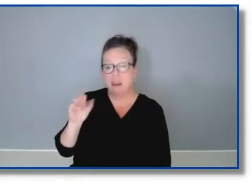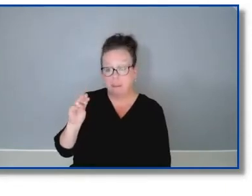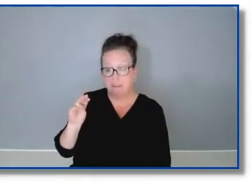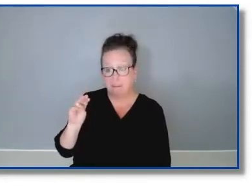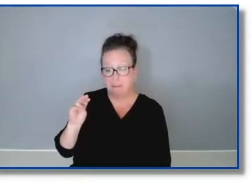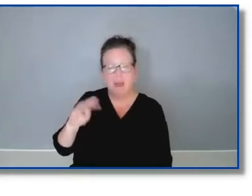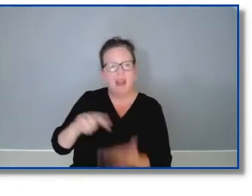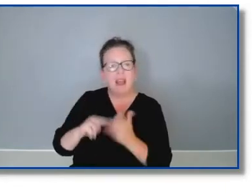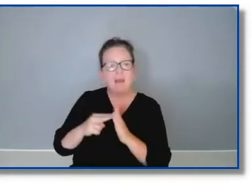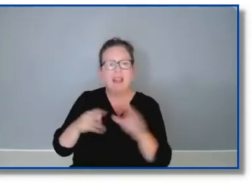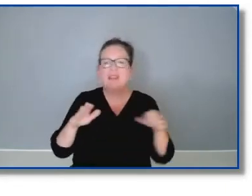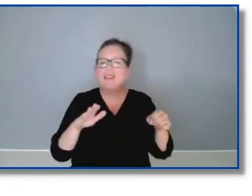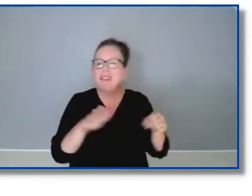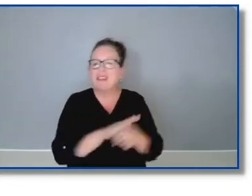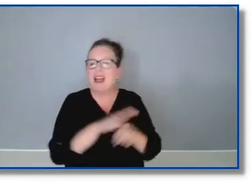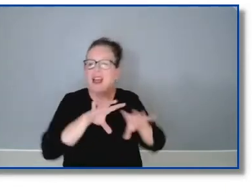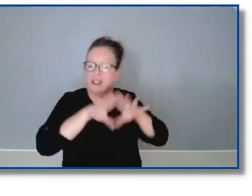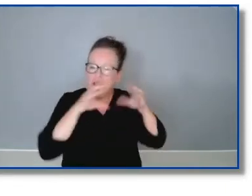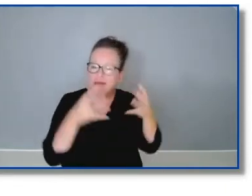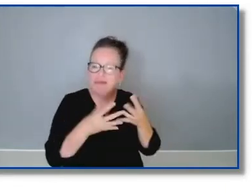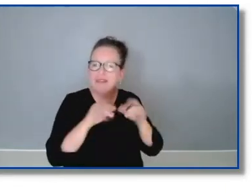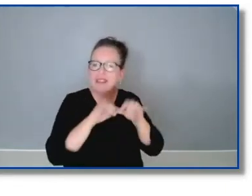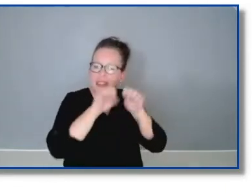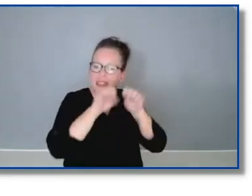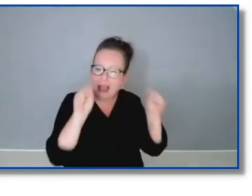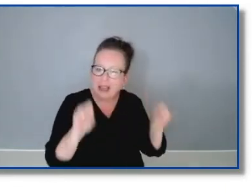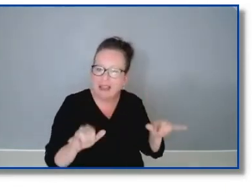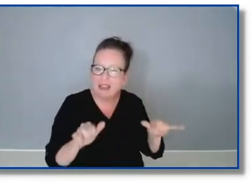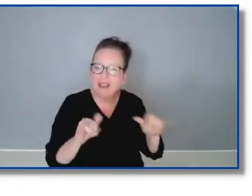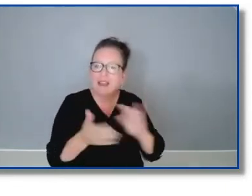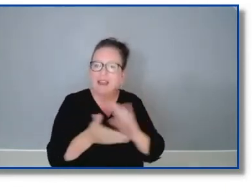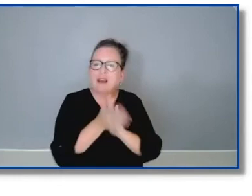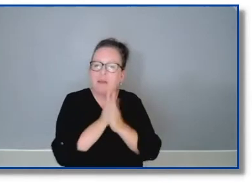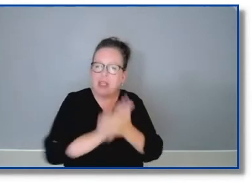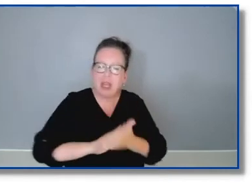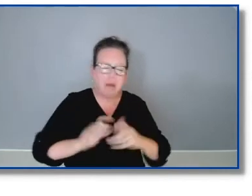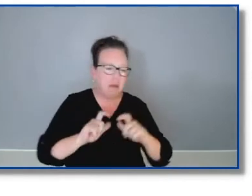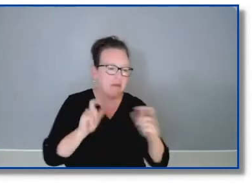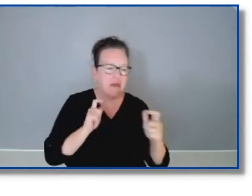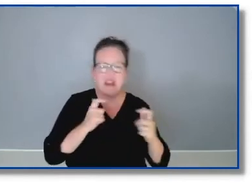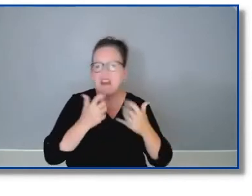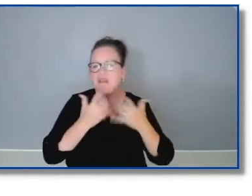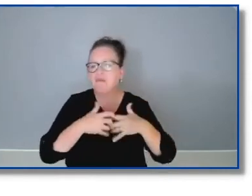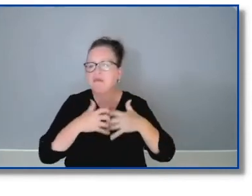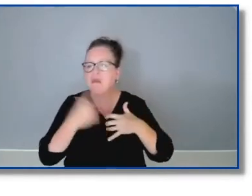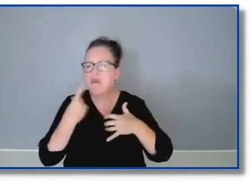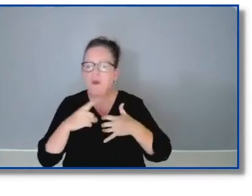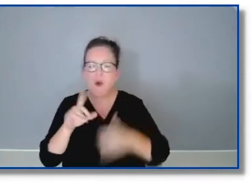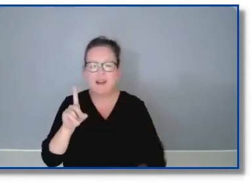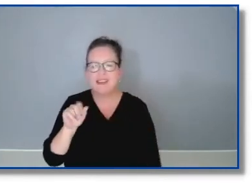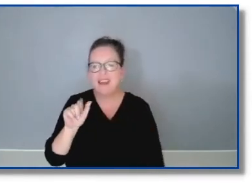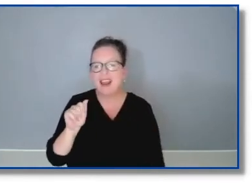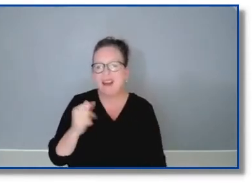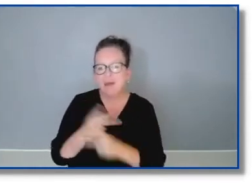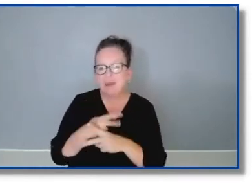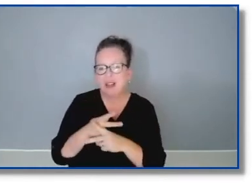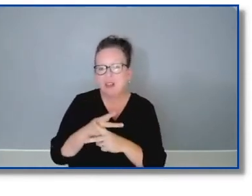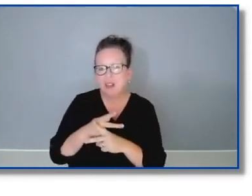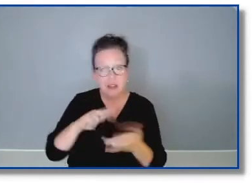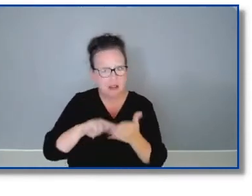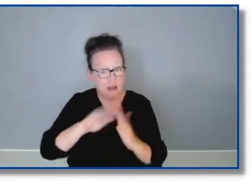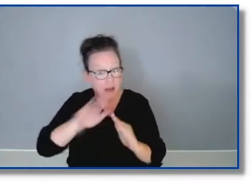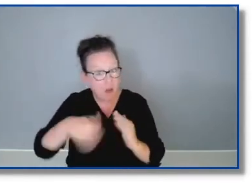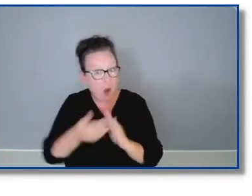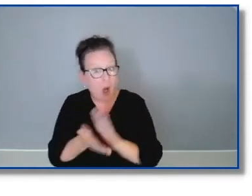society became a gigantic factory of data production and exploitation, and we all became workers. And essentially,